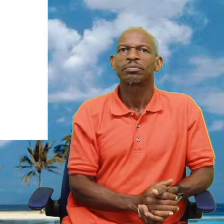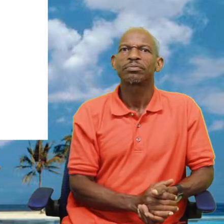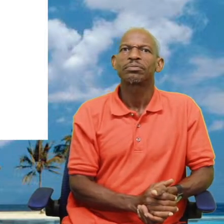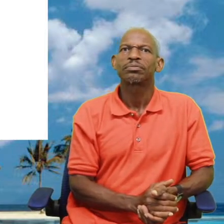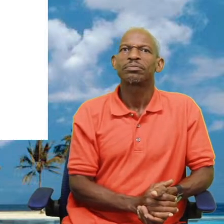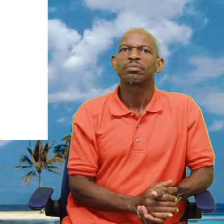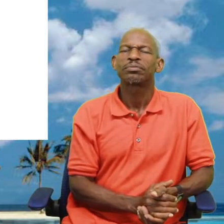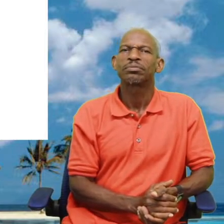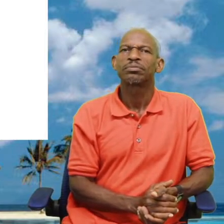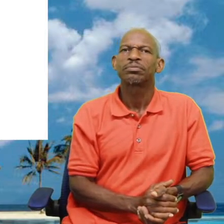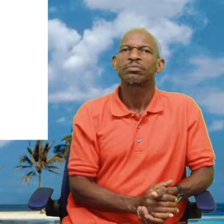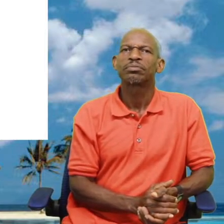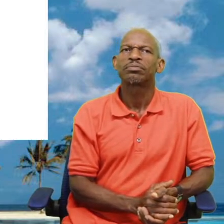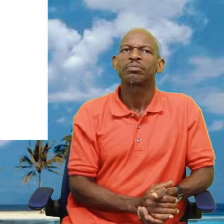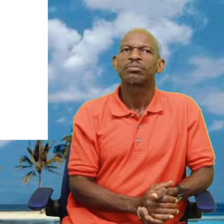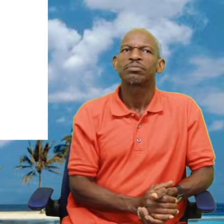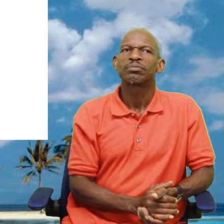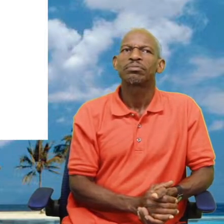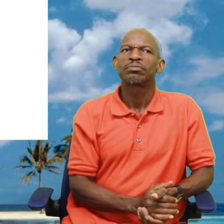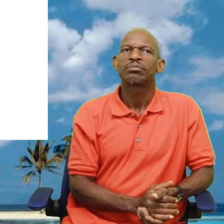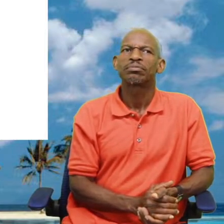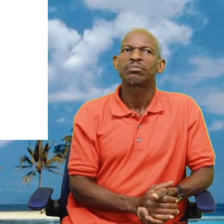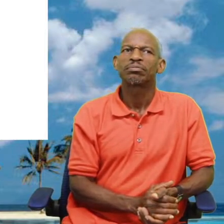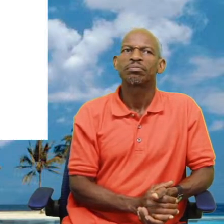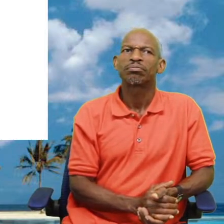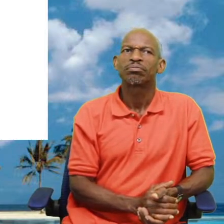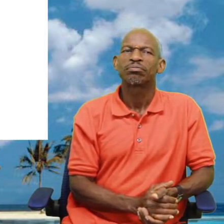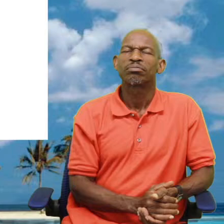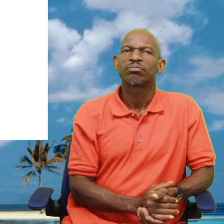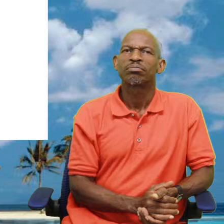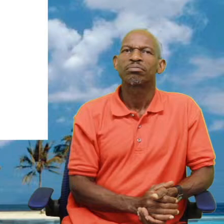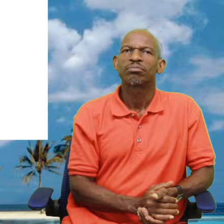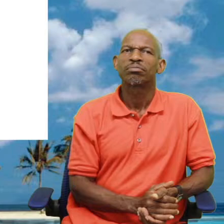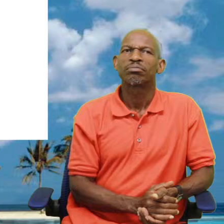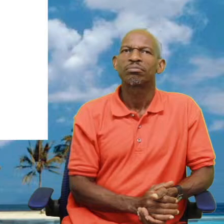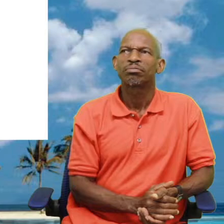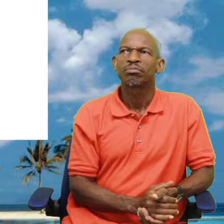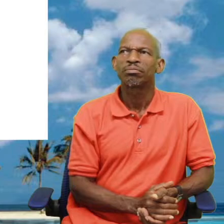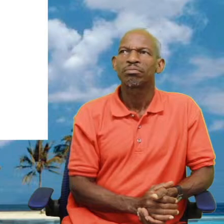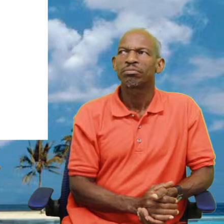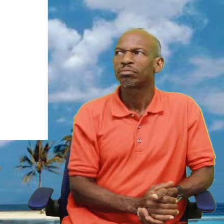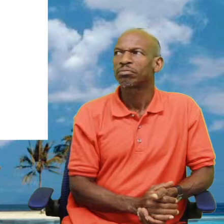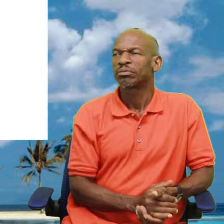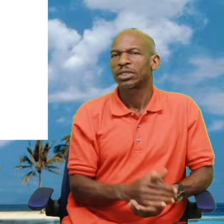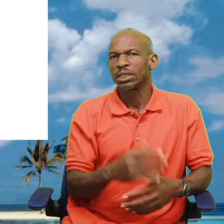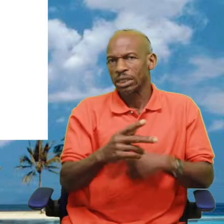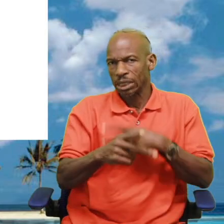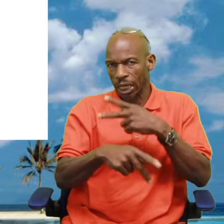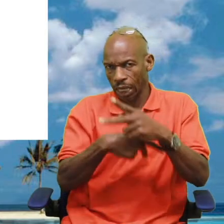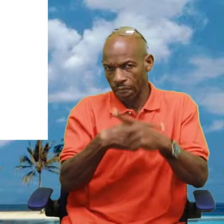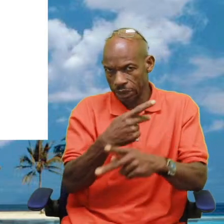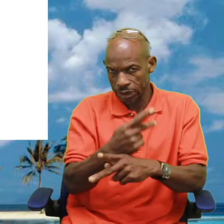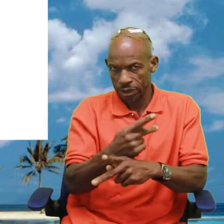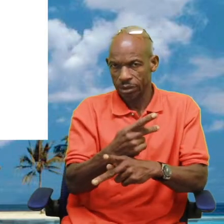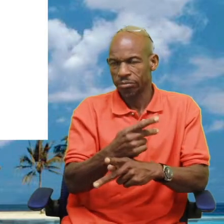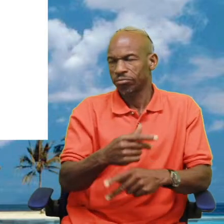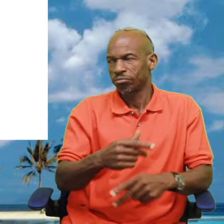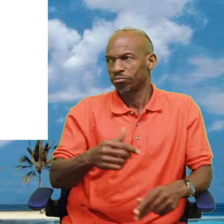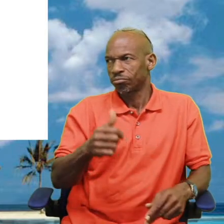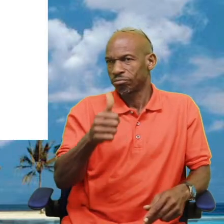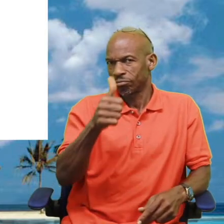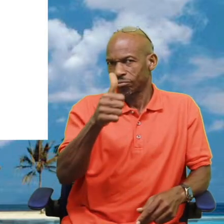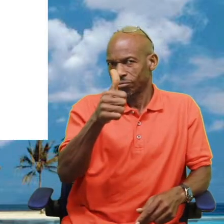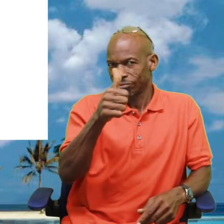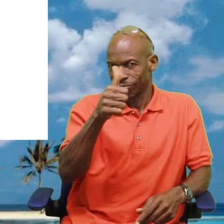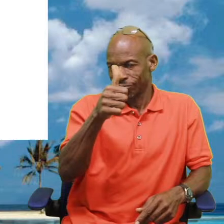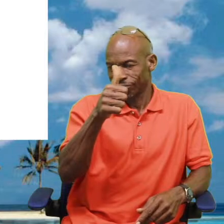All right? We just want to talk about him. You don't. He is kind. Very good. Very good, Donna.